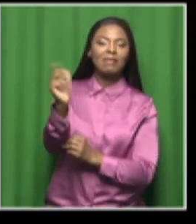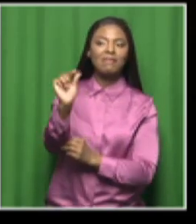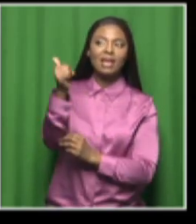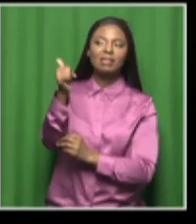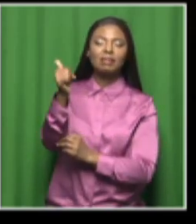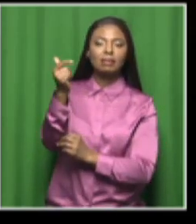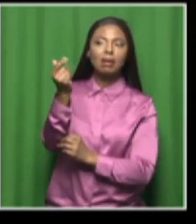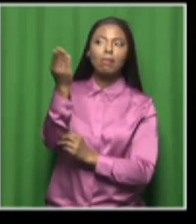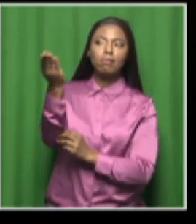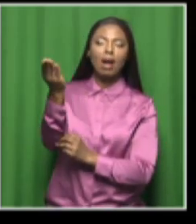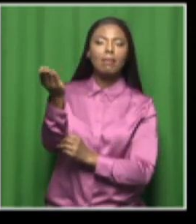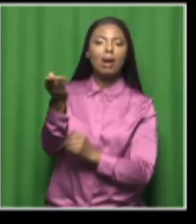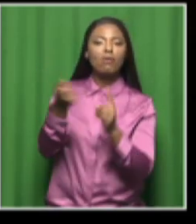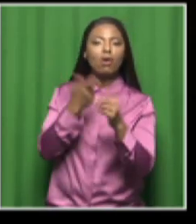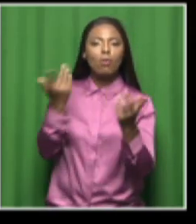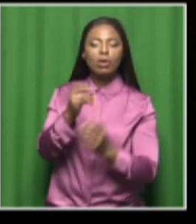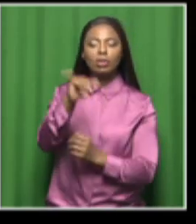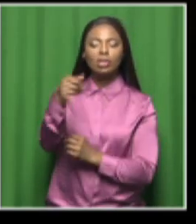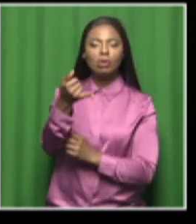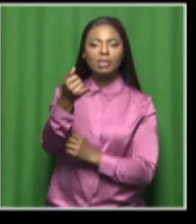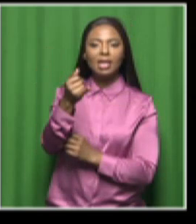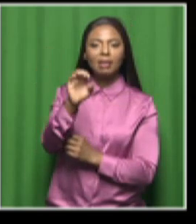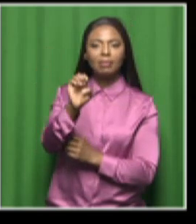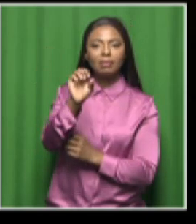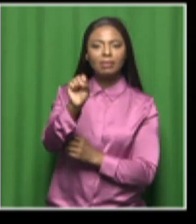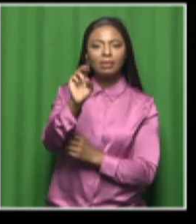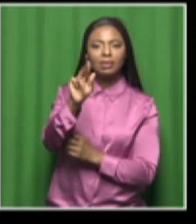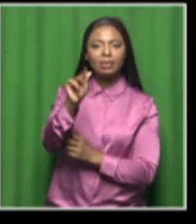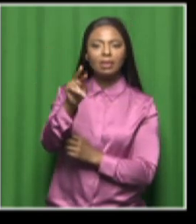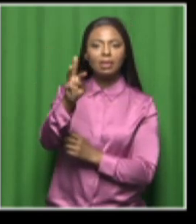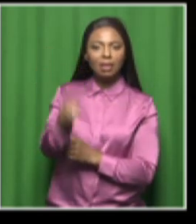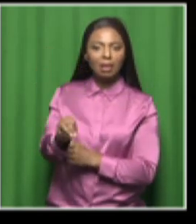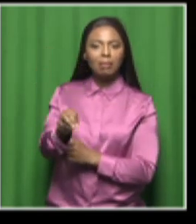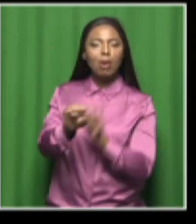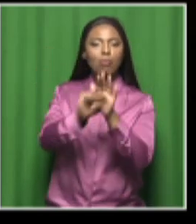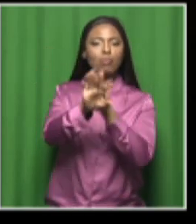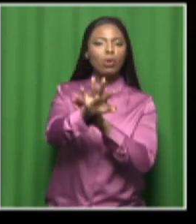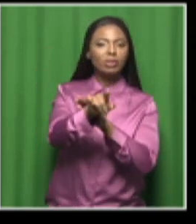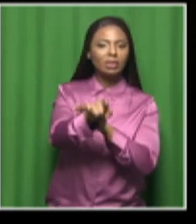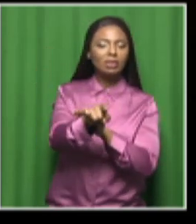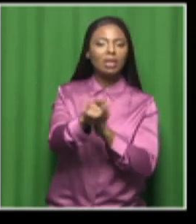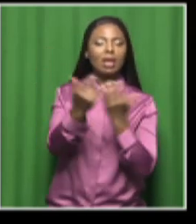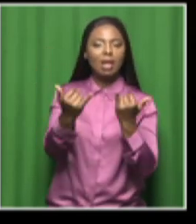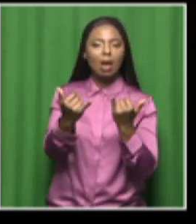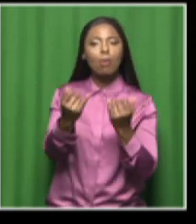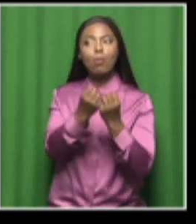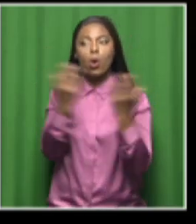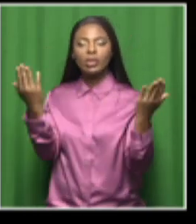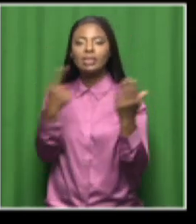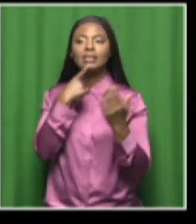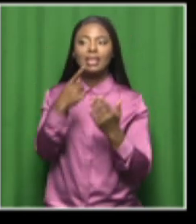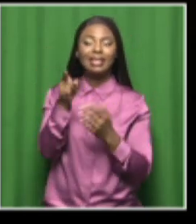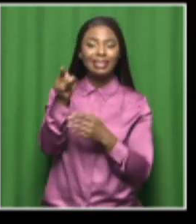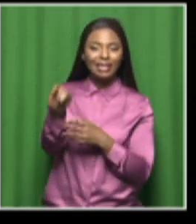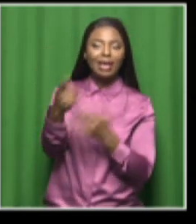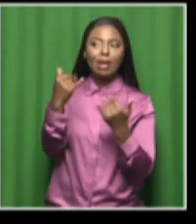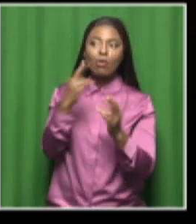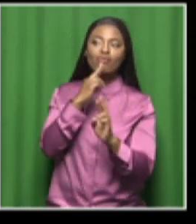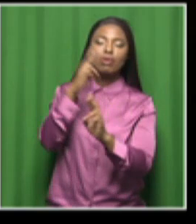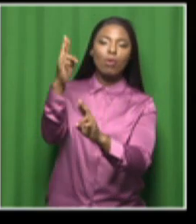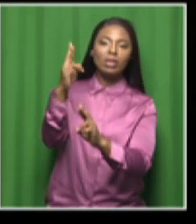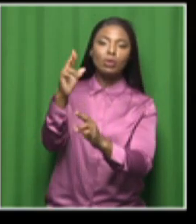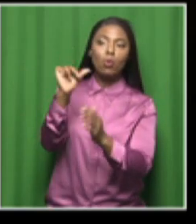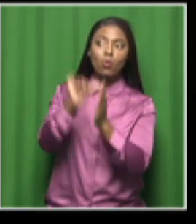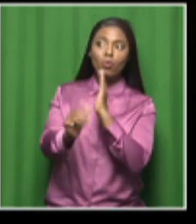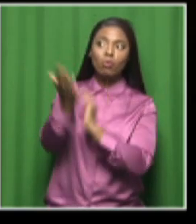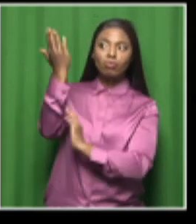in the Jerusalem Post. And the newspaper cited research that it had conducted and reported last week